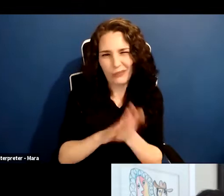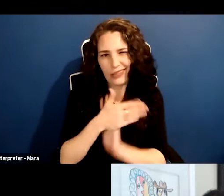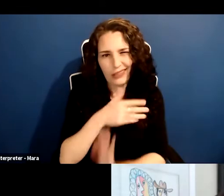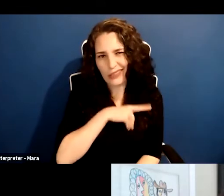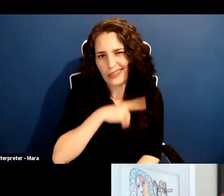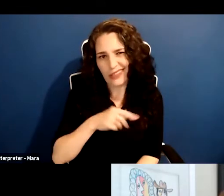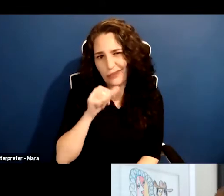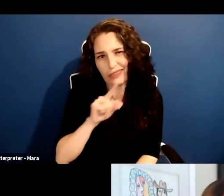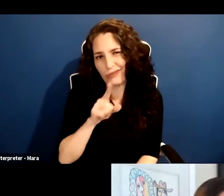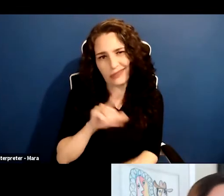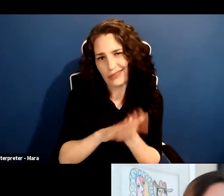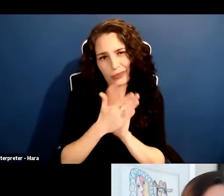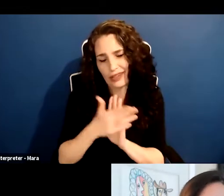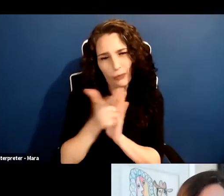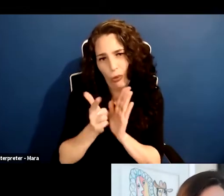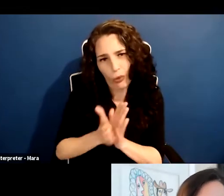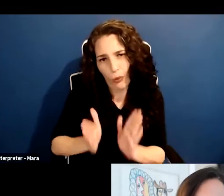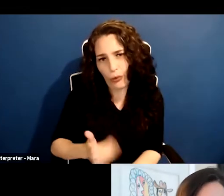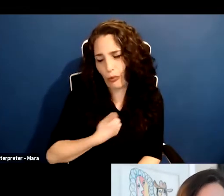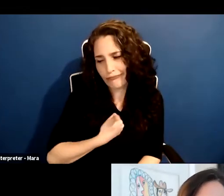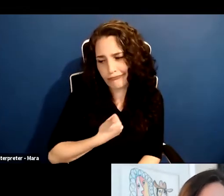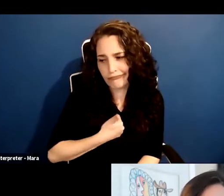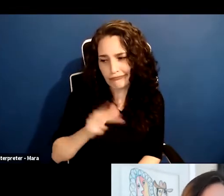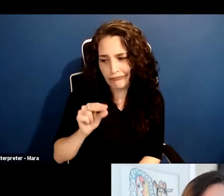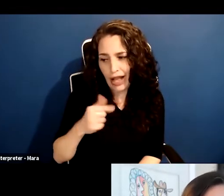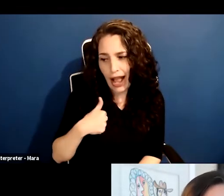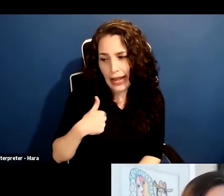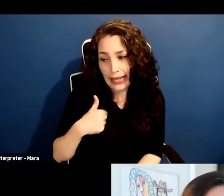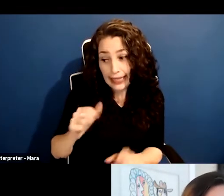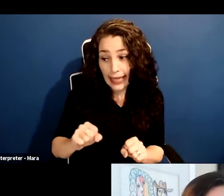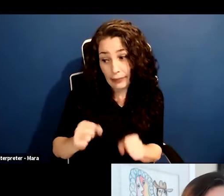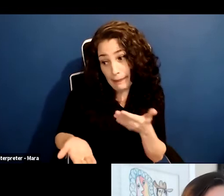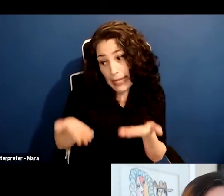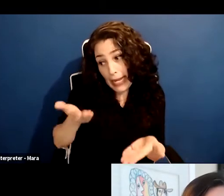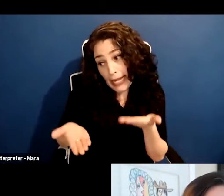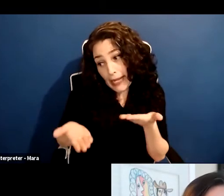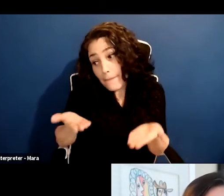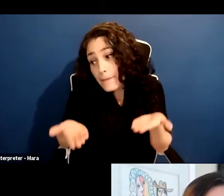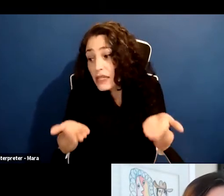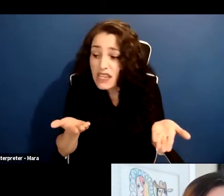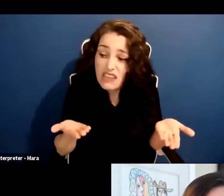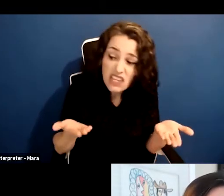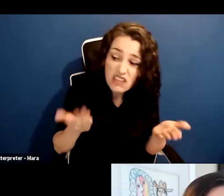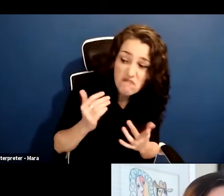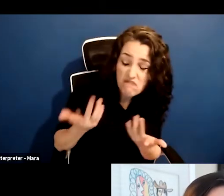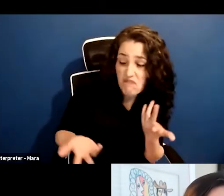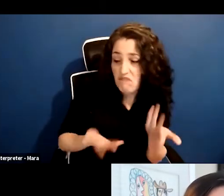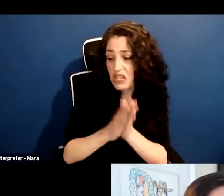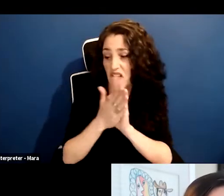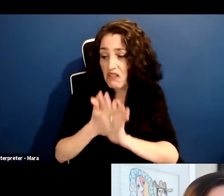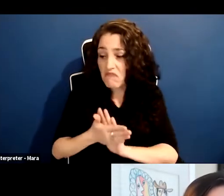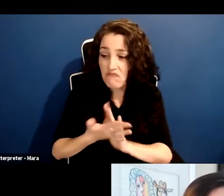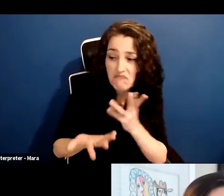to be the lawyer. I get to be maybe represent in a family